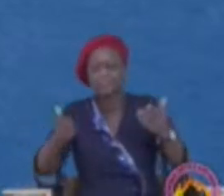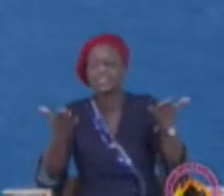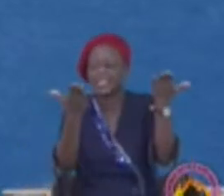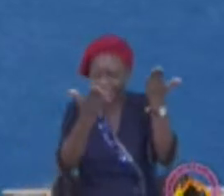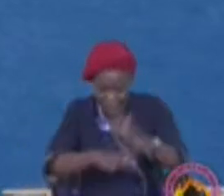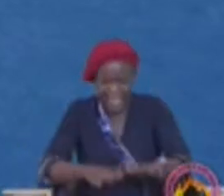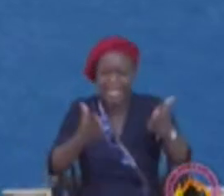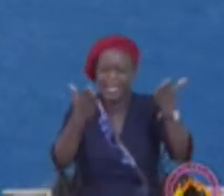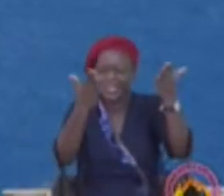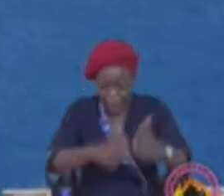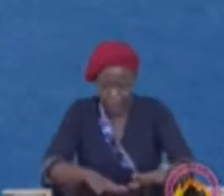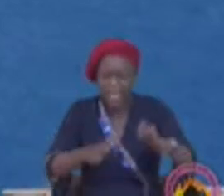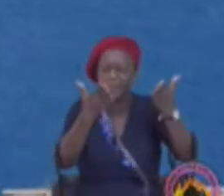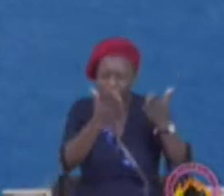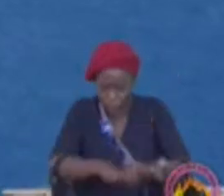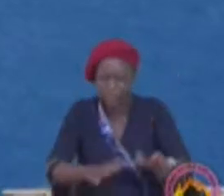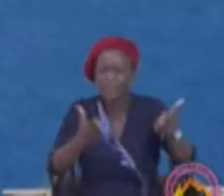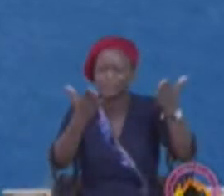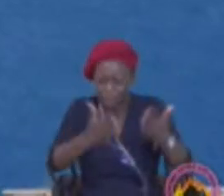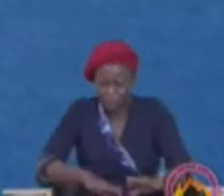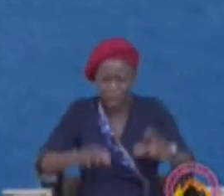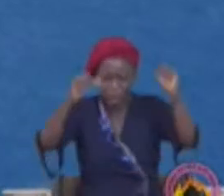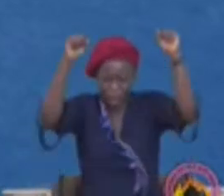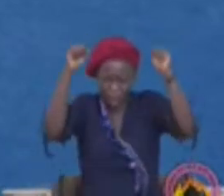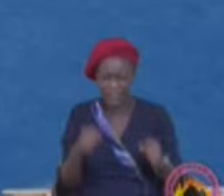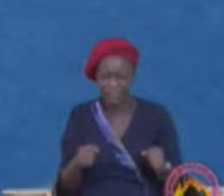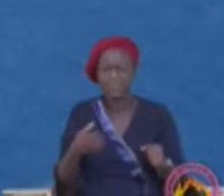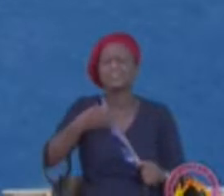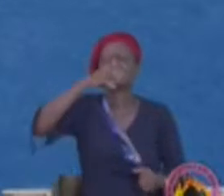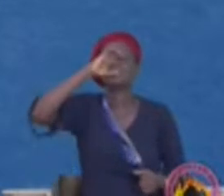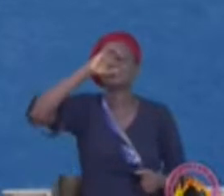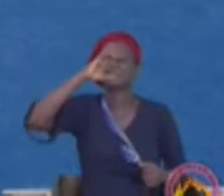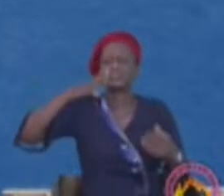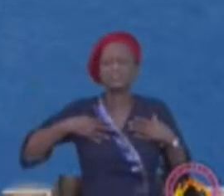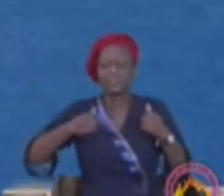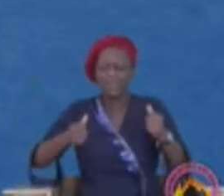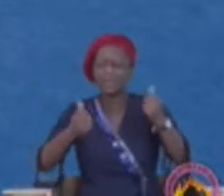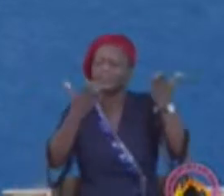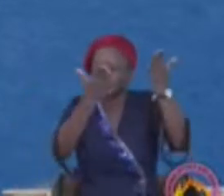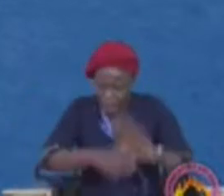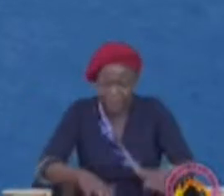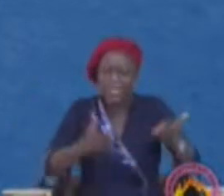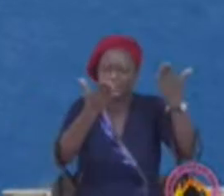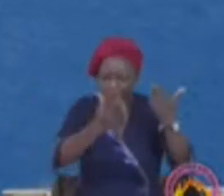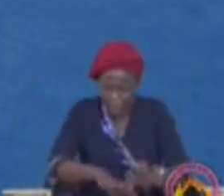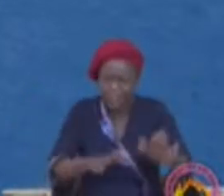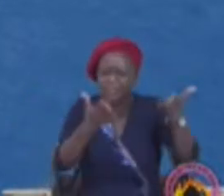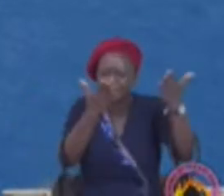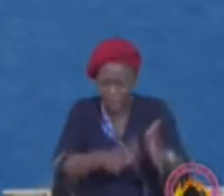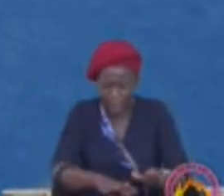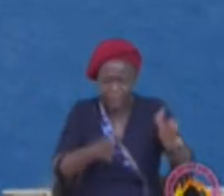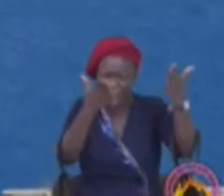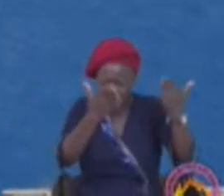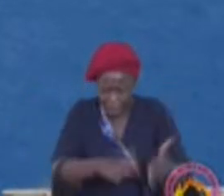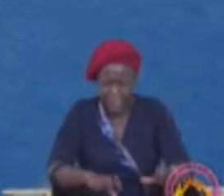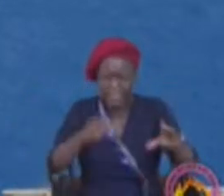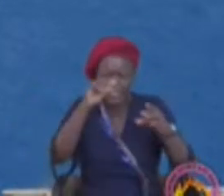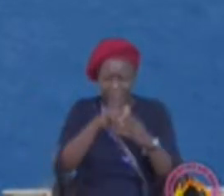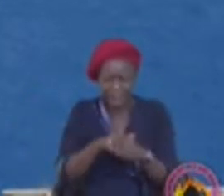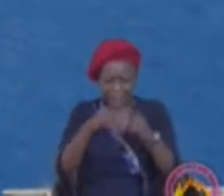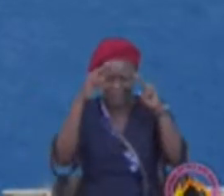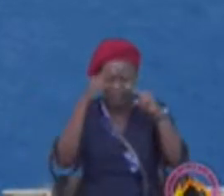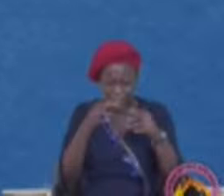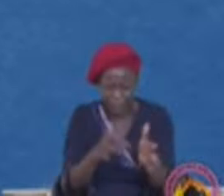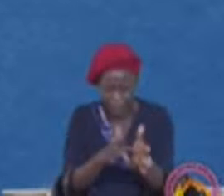Die. In the name of Jesus. Power drinking the blood of my oldness. Die, die, die, die, die. In the name of